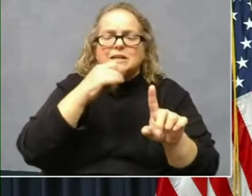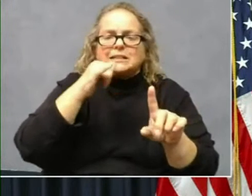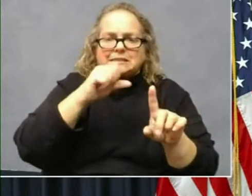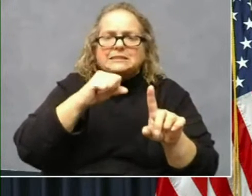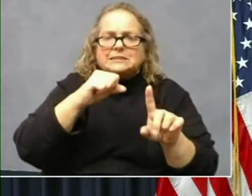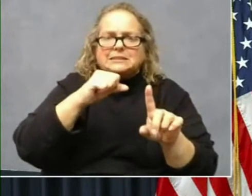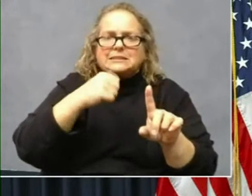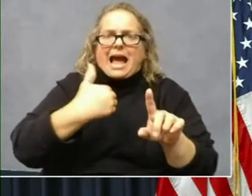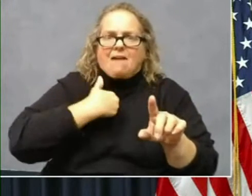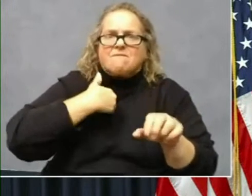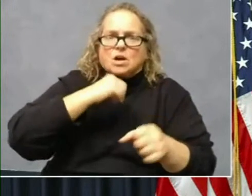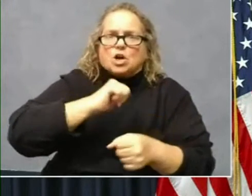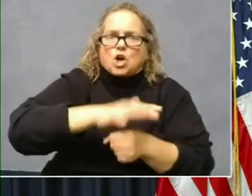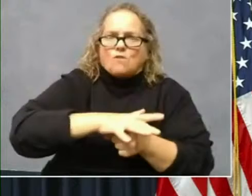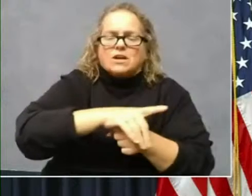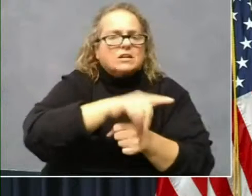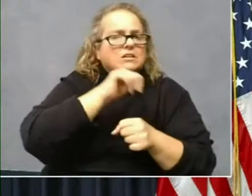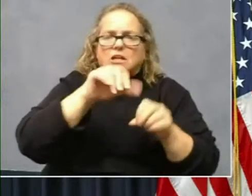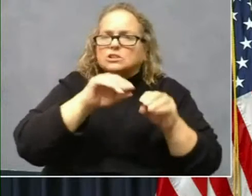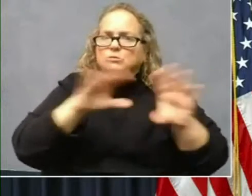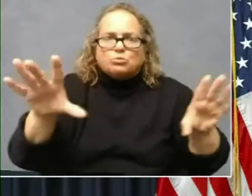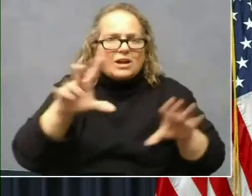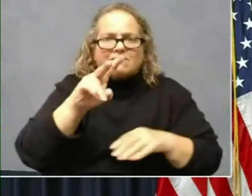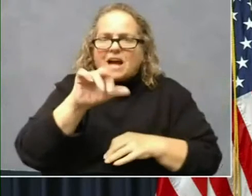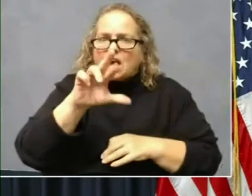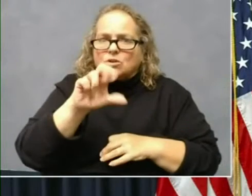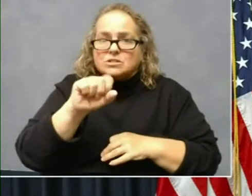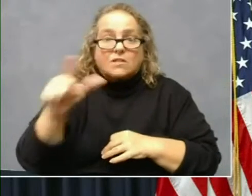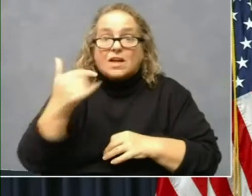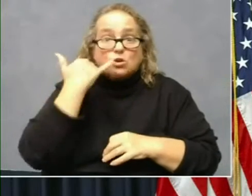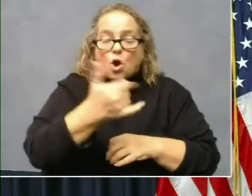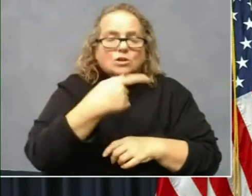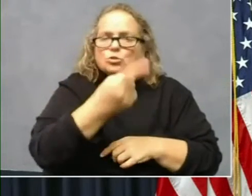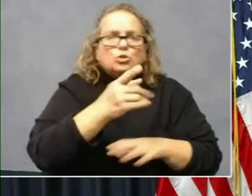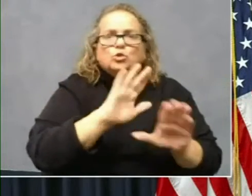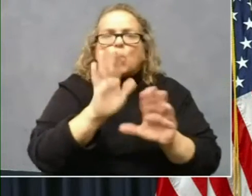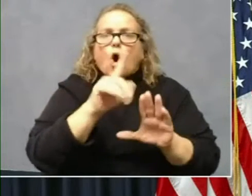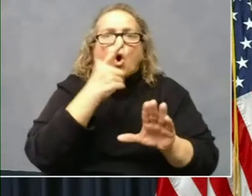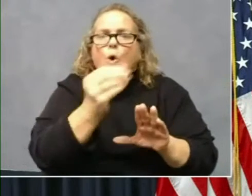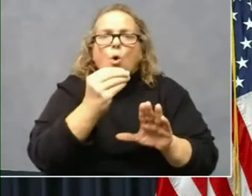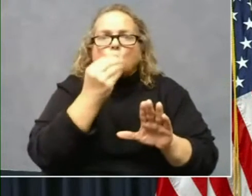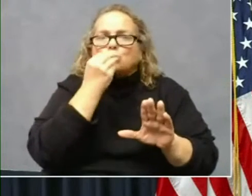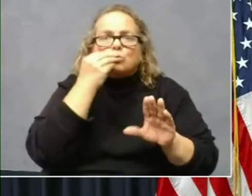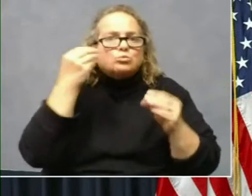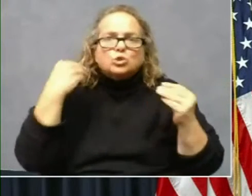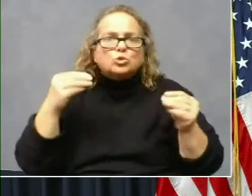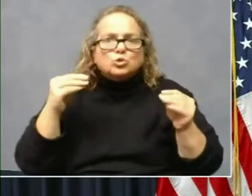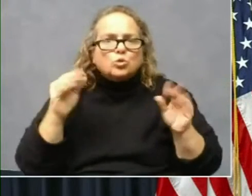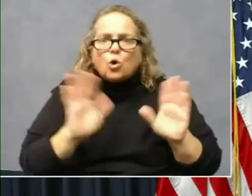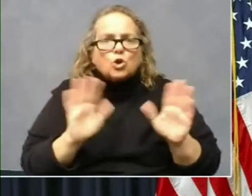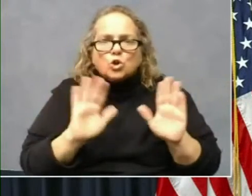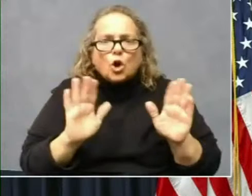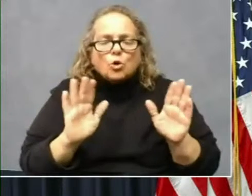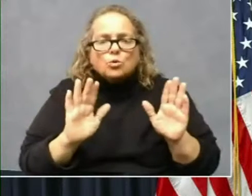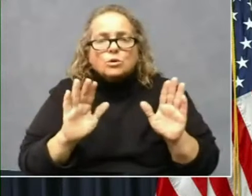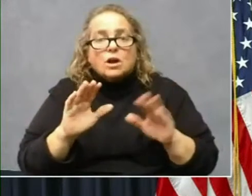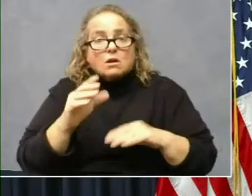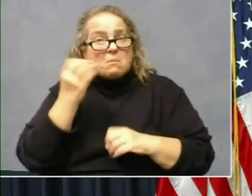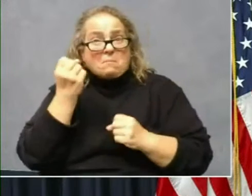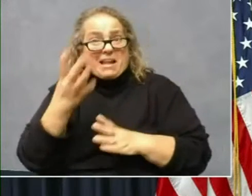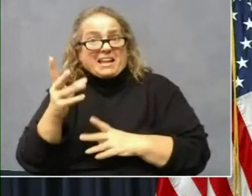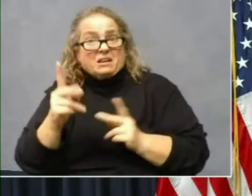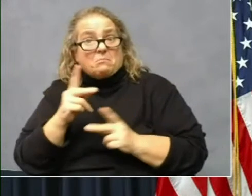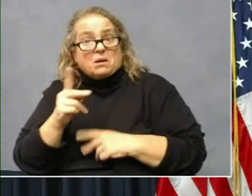get a call and they say you're positive, don't go to the grocery store. I can't tell you the number of people that might otherwise go to the grocery store without